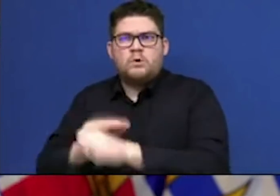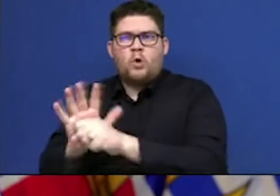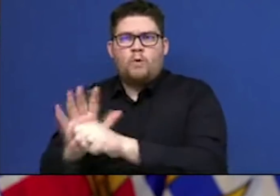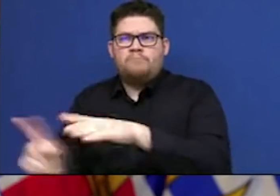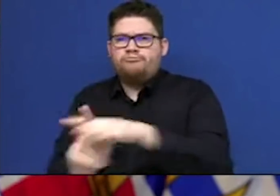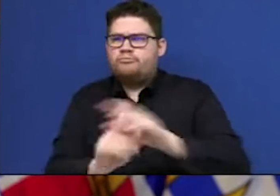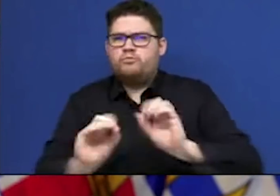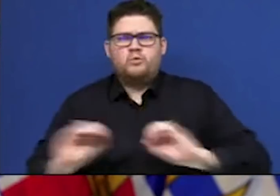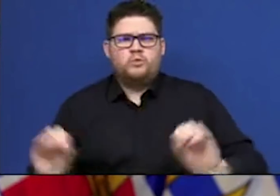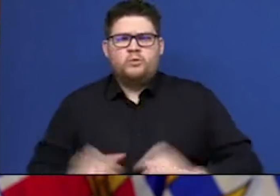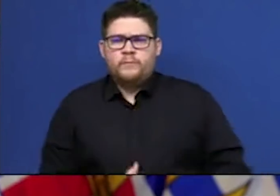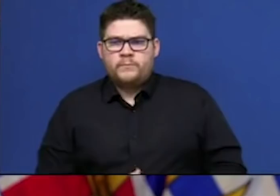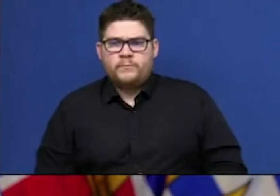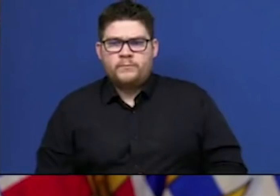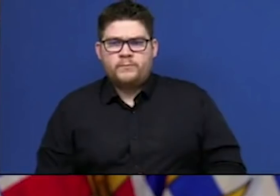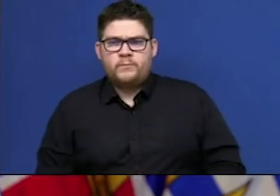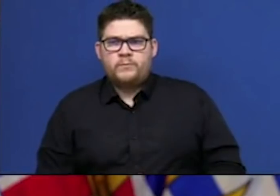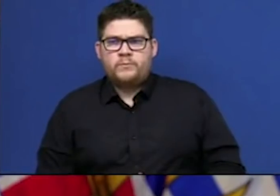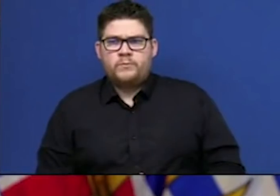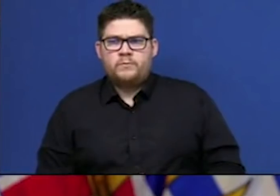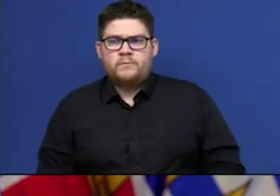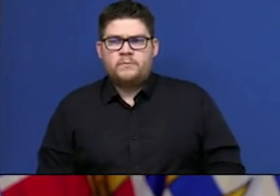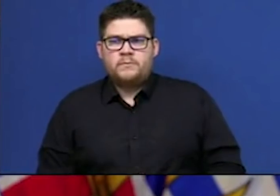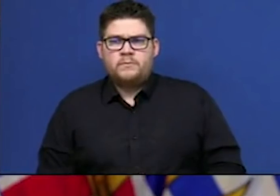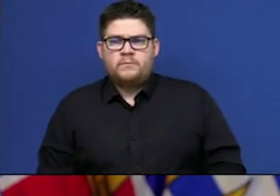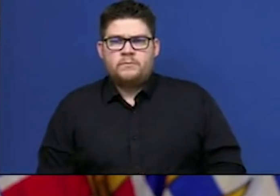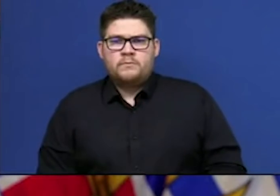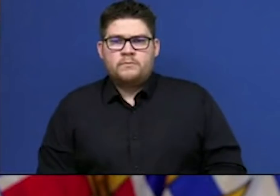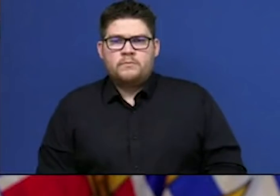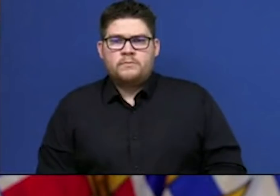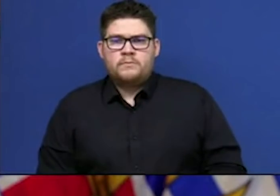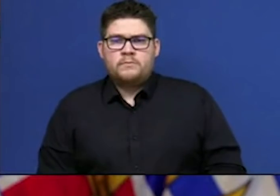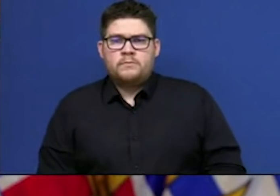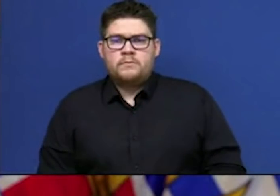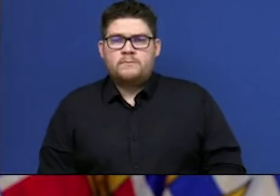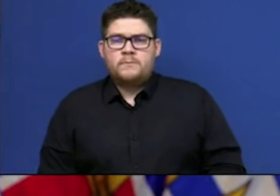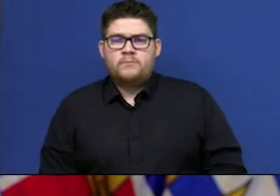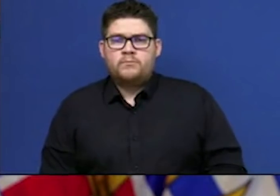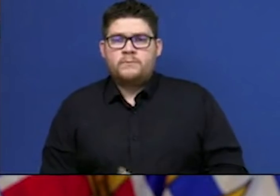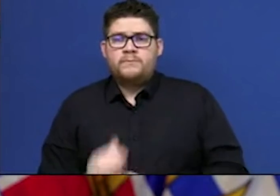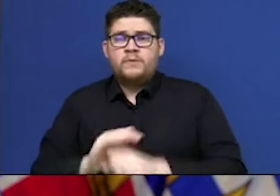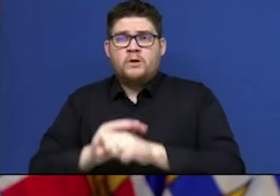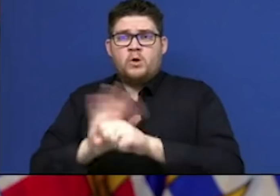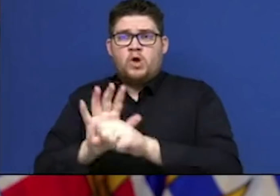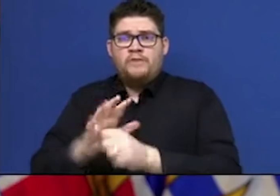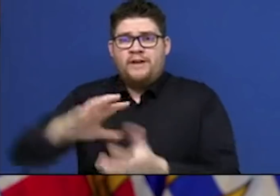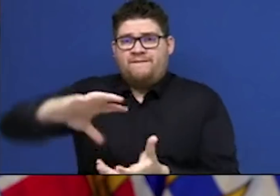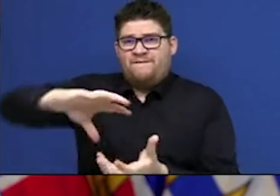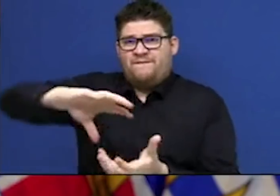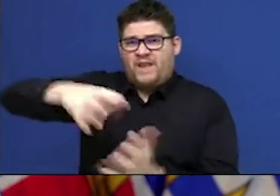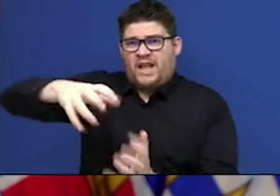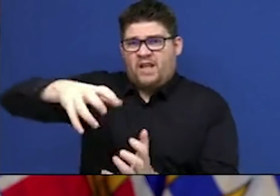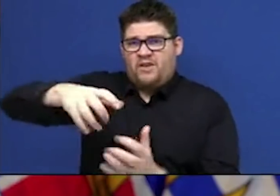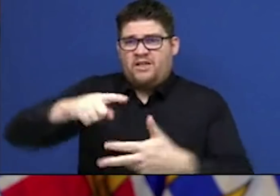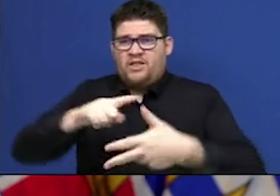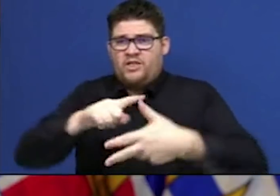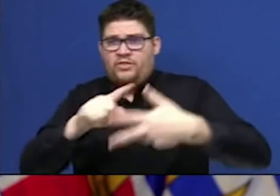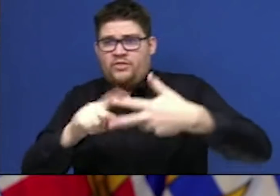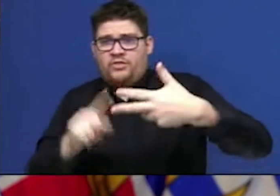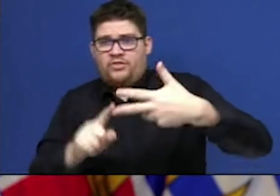confirmed COVID-19 cases that have been identified as variants of concern. And that brings that number